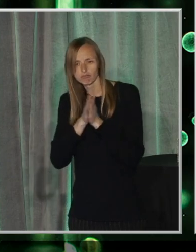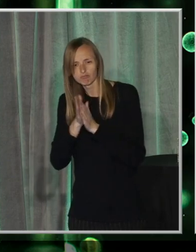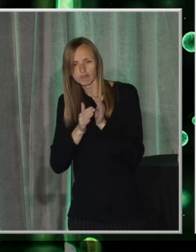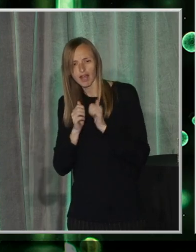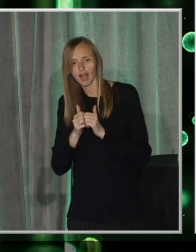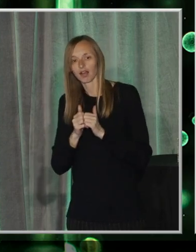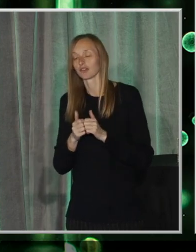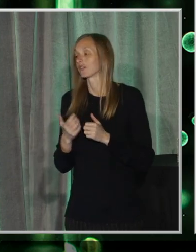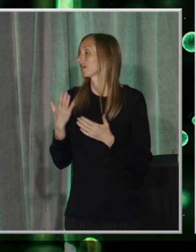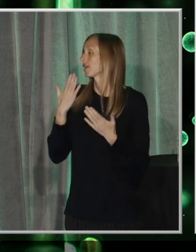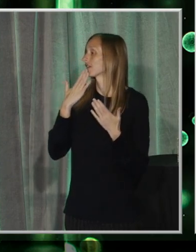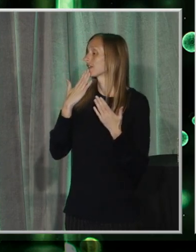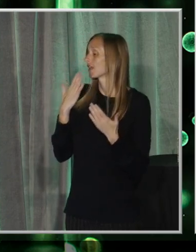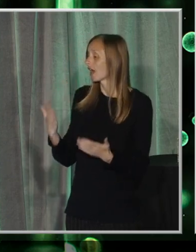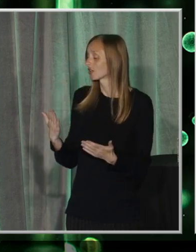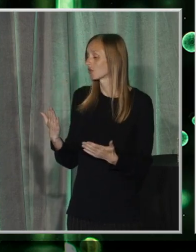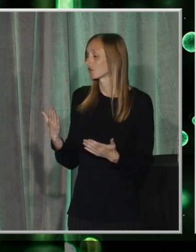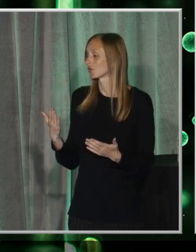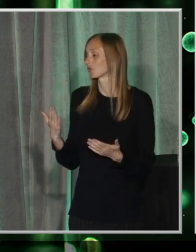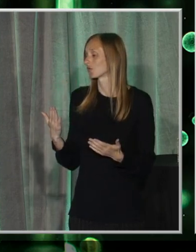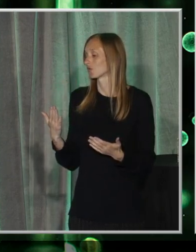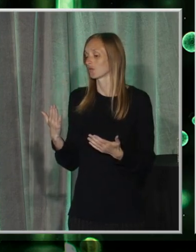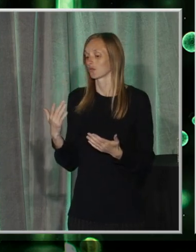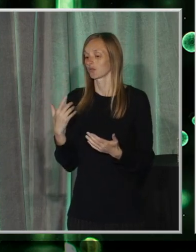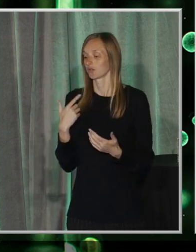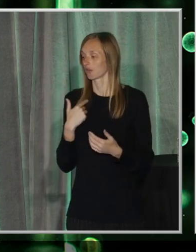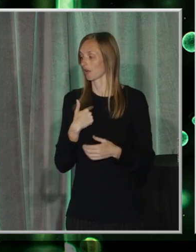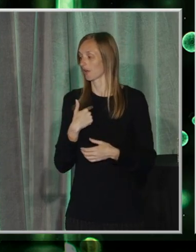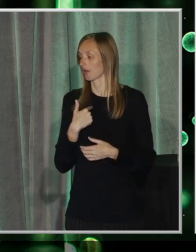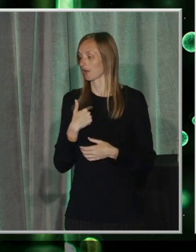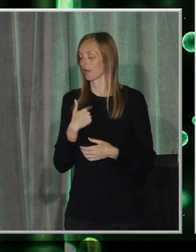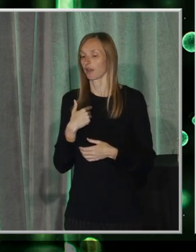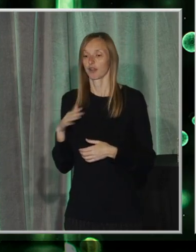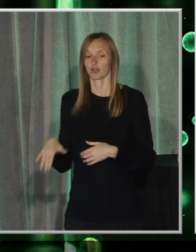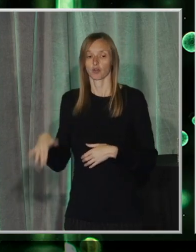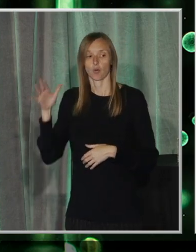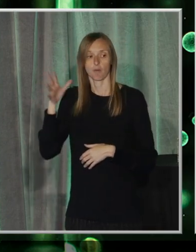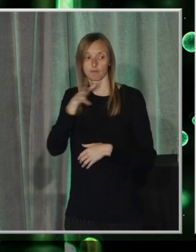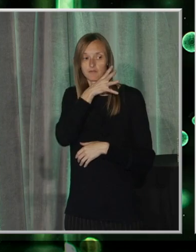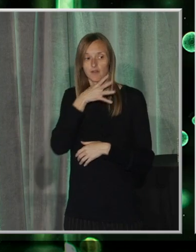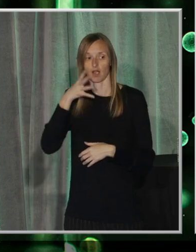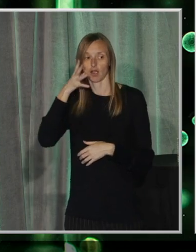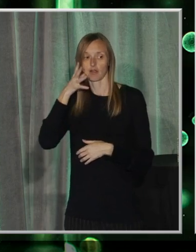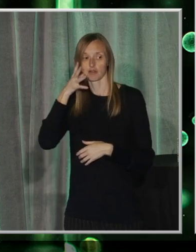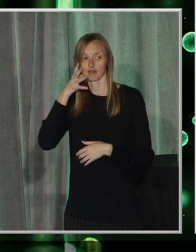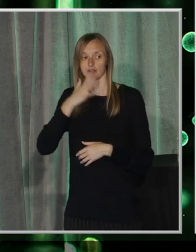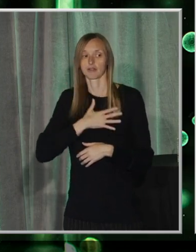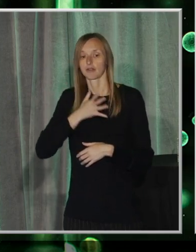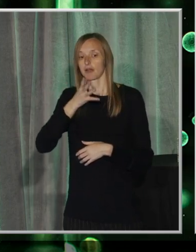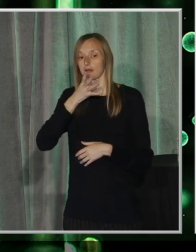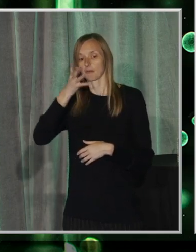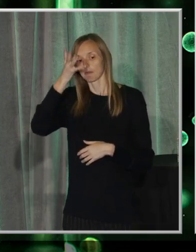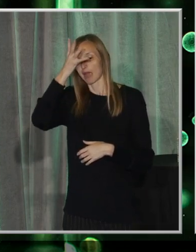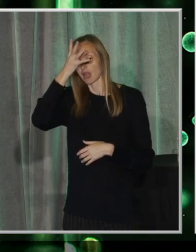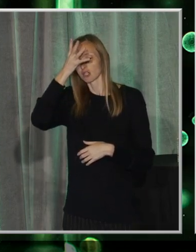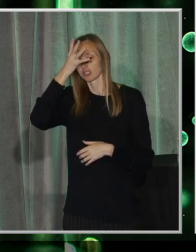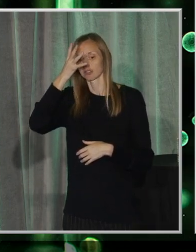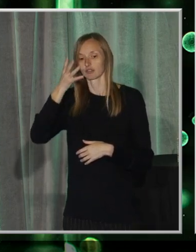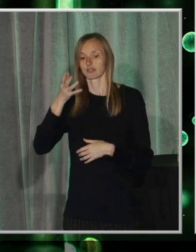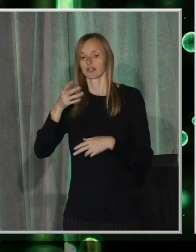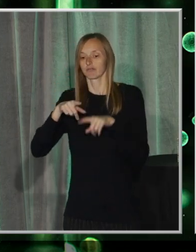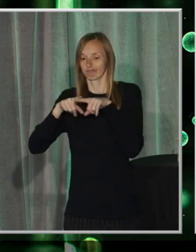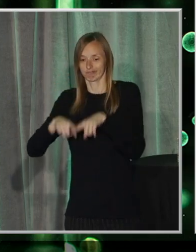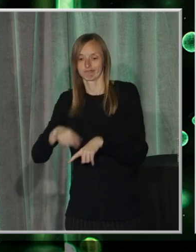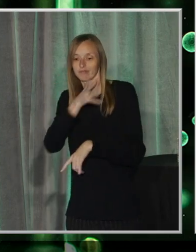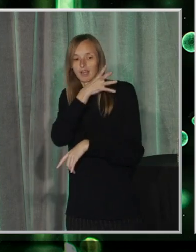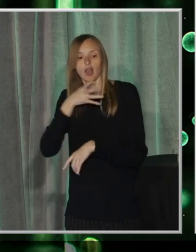Thank you so much. As I was grown in the family where all my parents rely on agriculture,